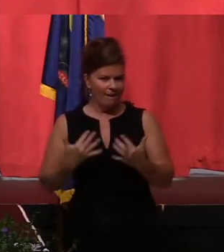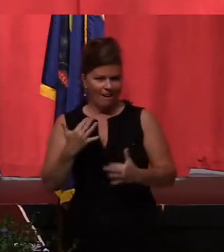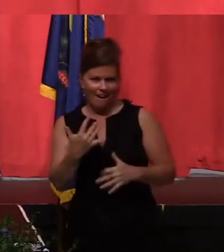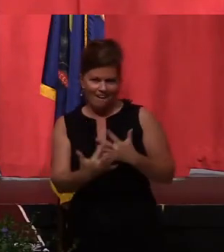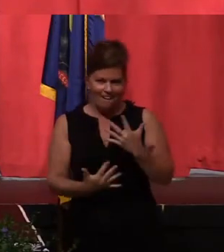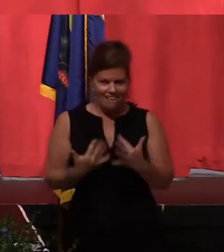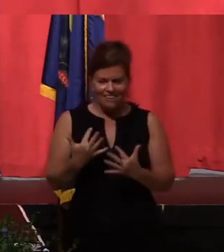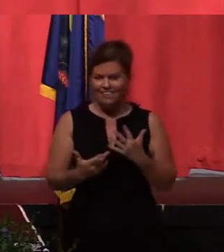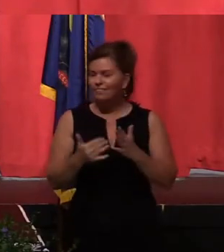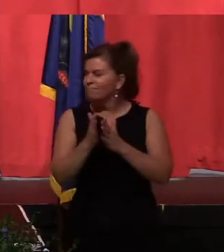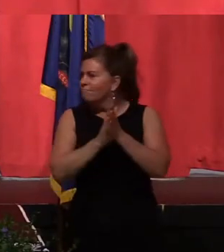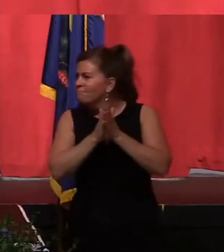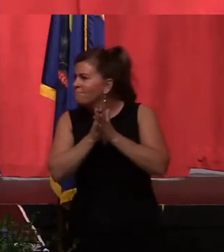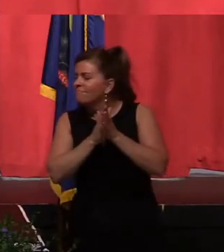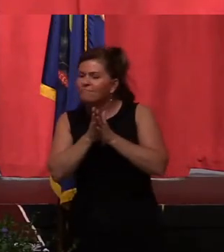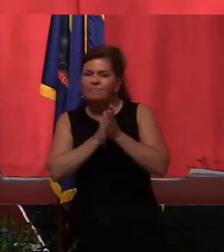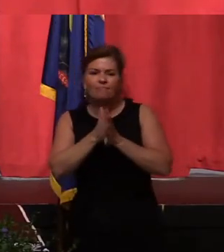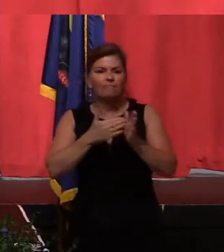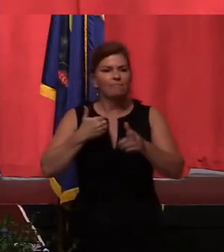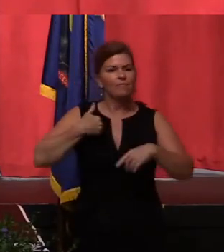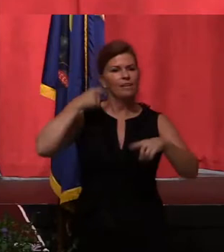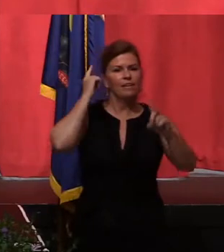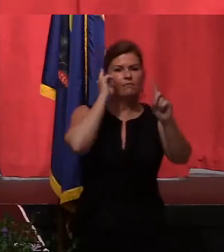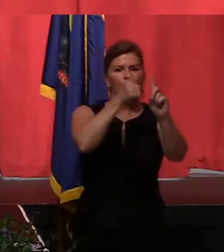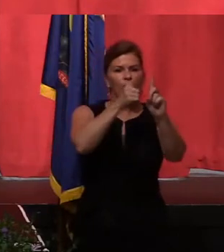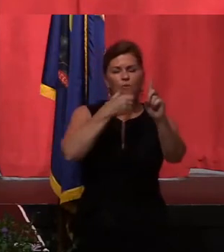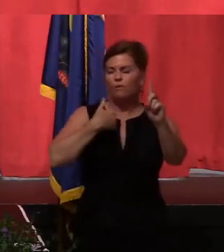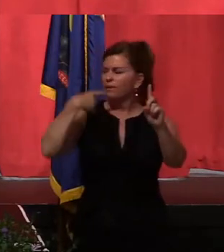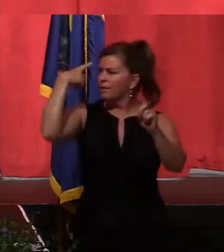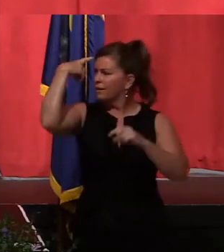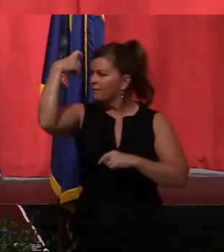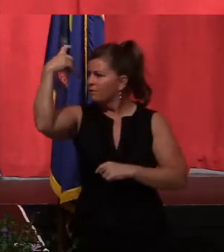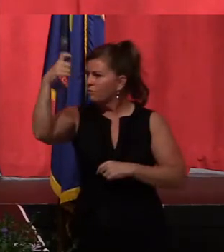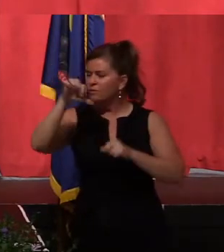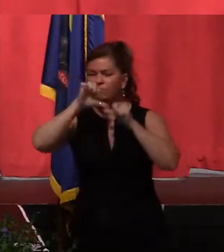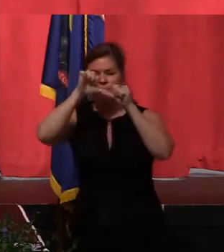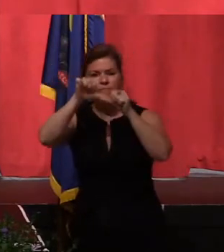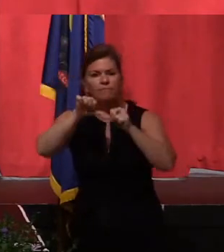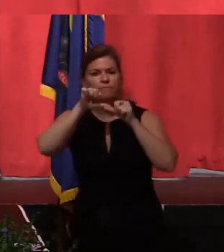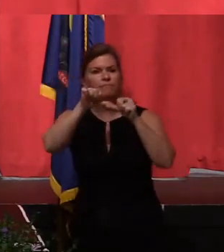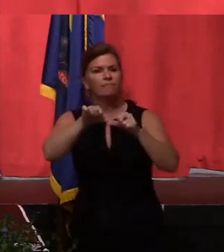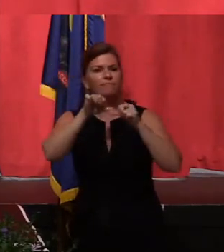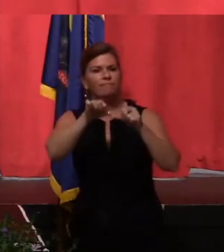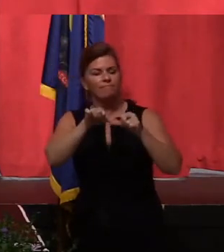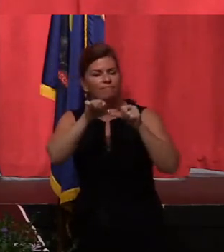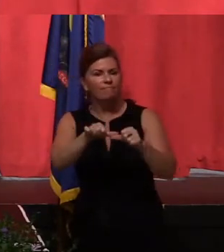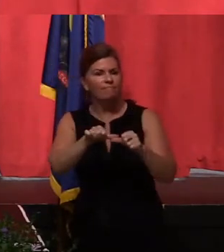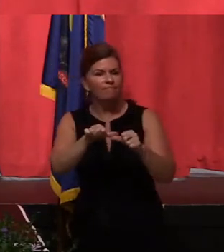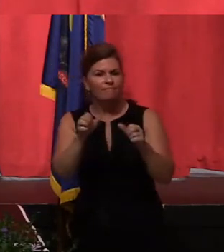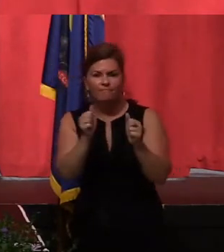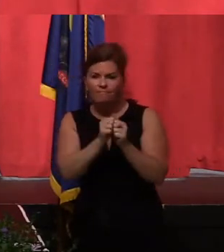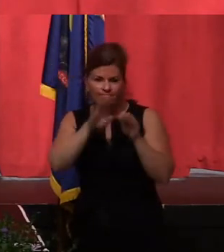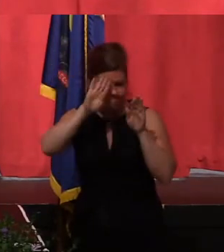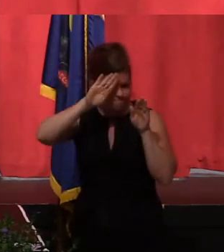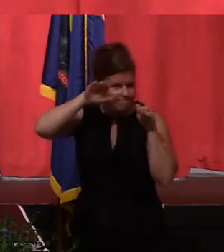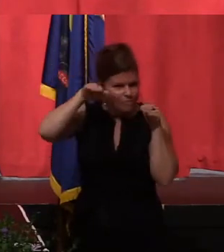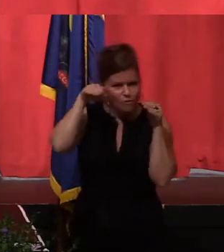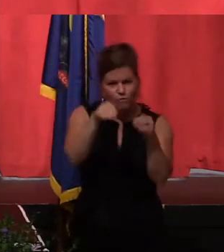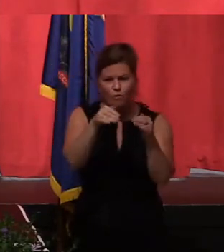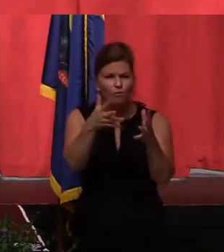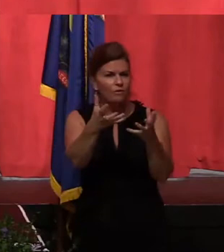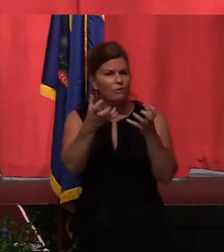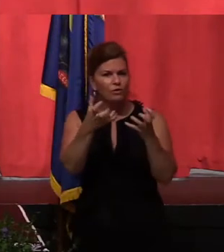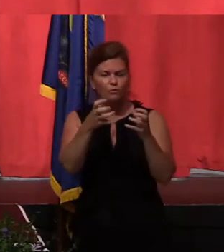a goal, a dream, and be persistent. Remain determined with a laser-like focus on what you